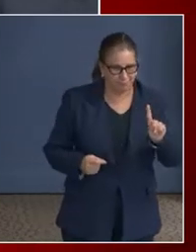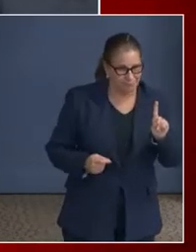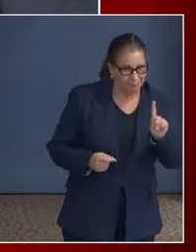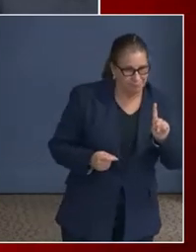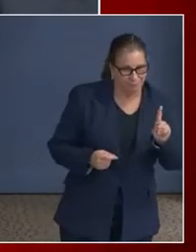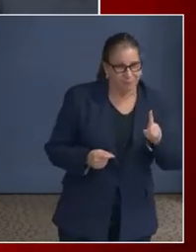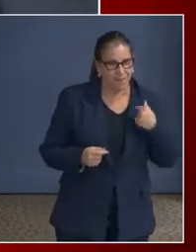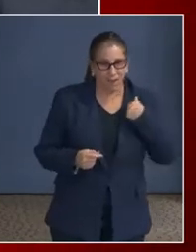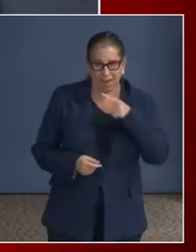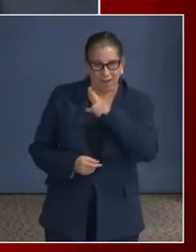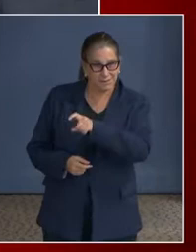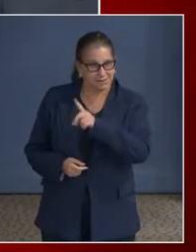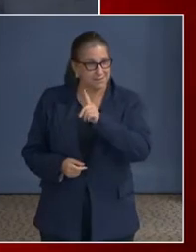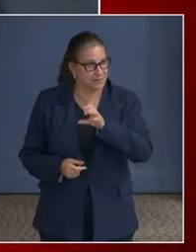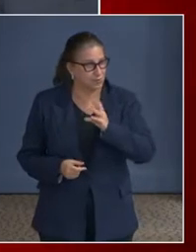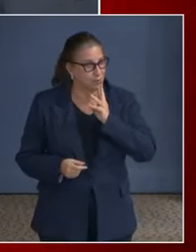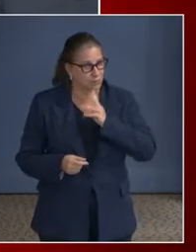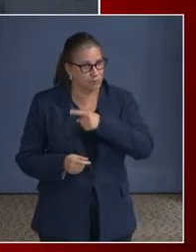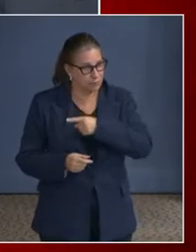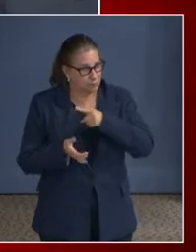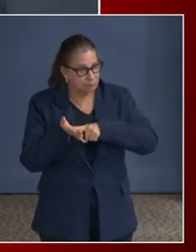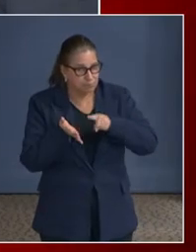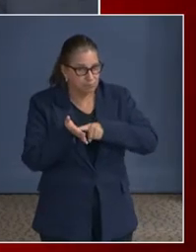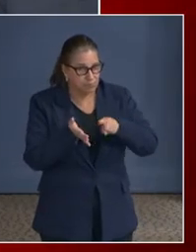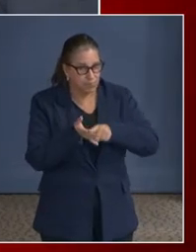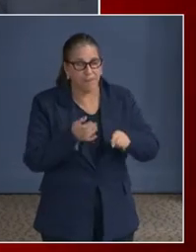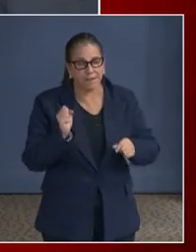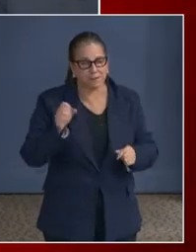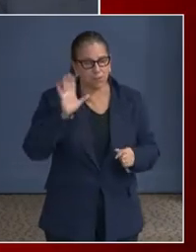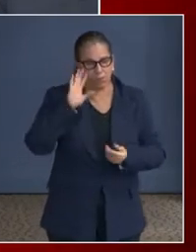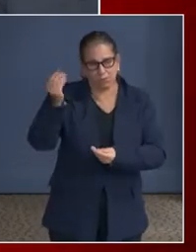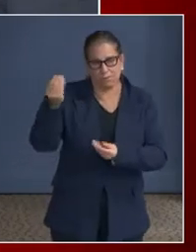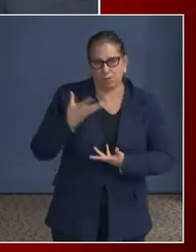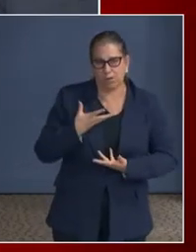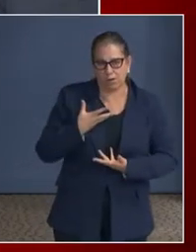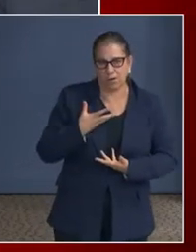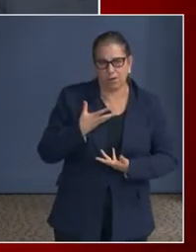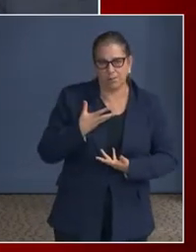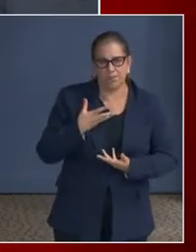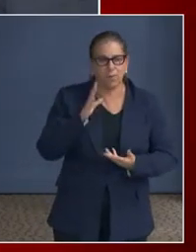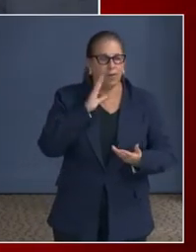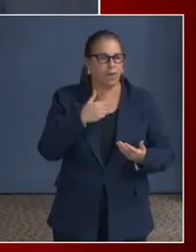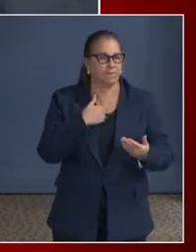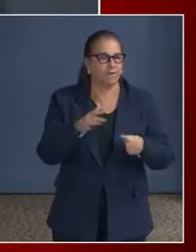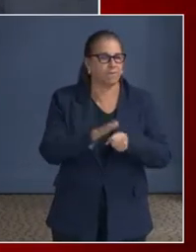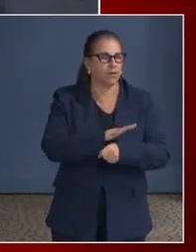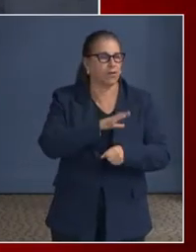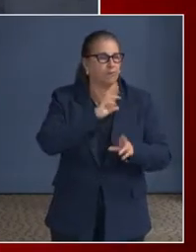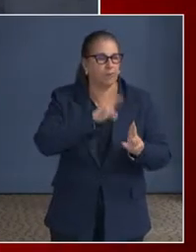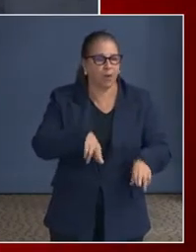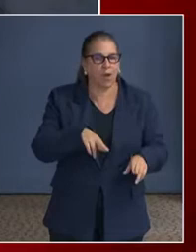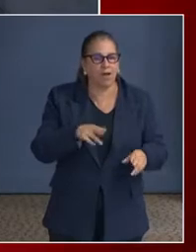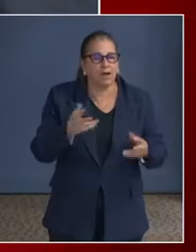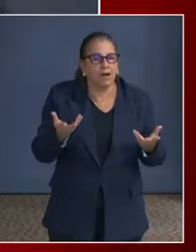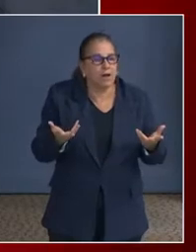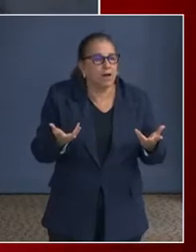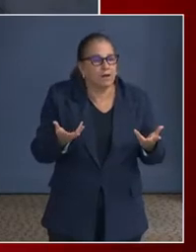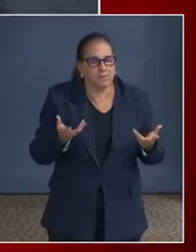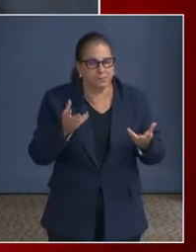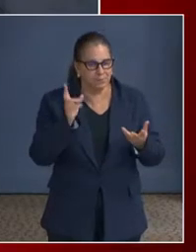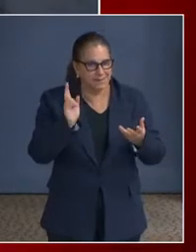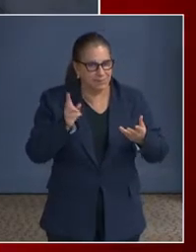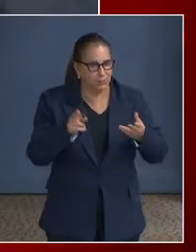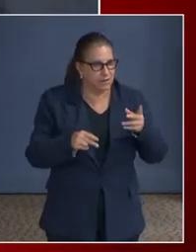am fully aware what the problem is. Is this a historical problem for that neighborhood? Some